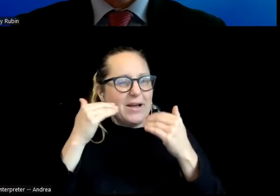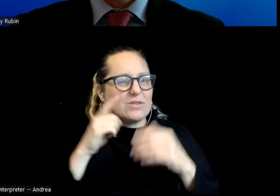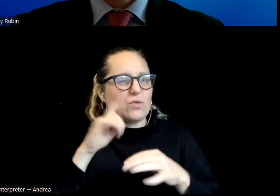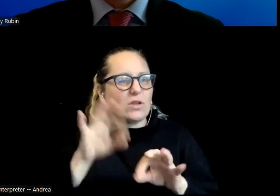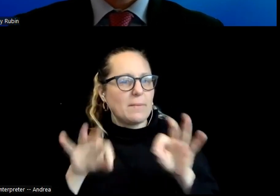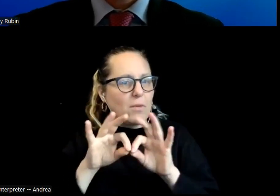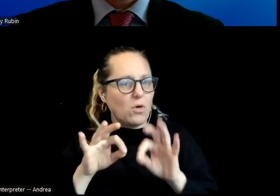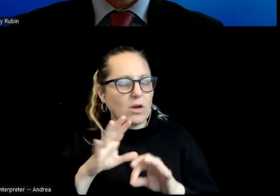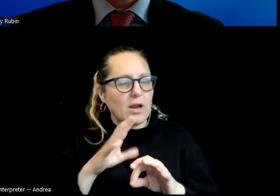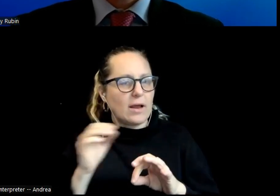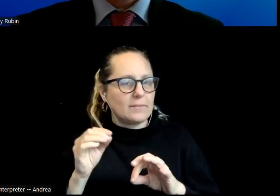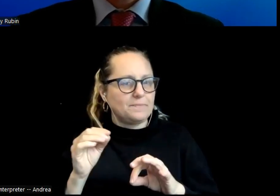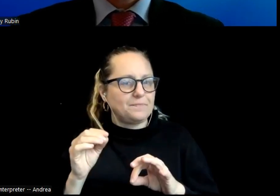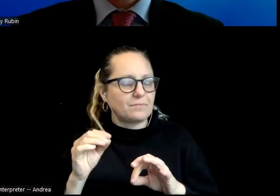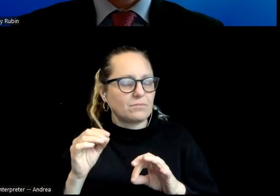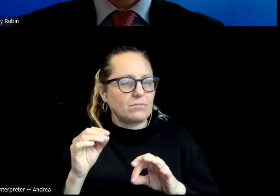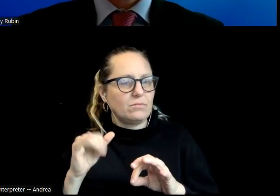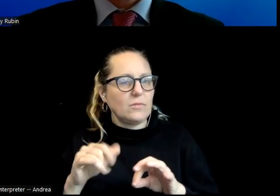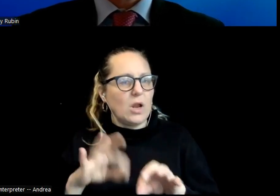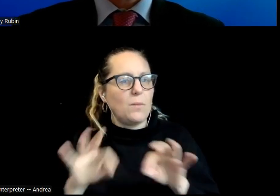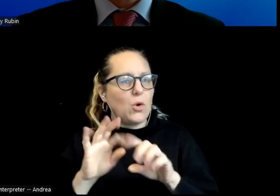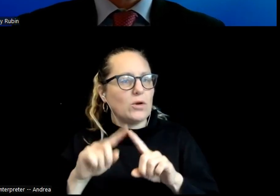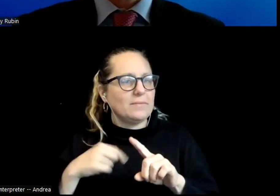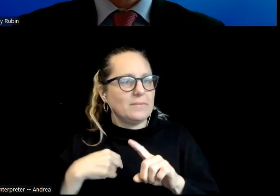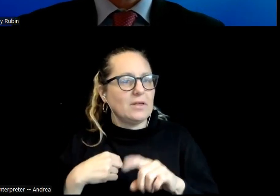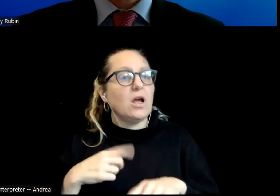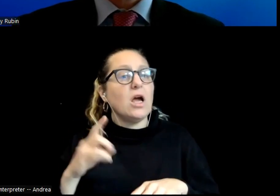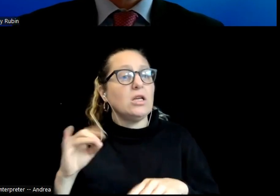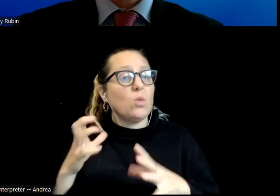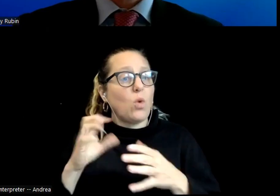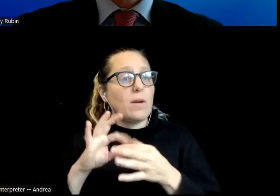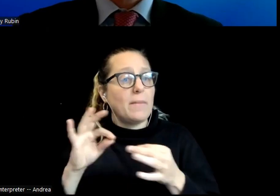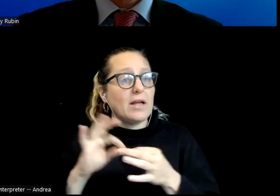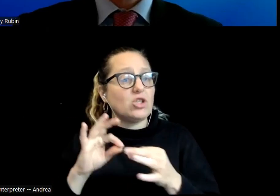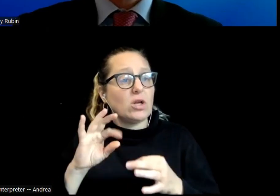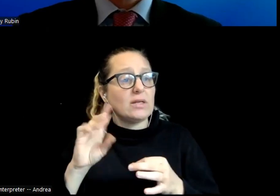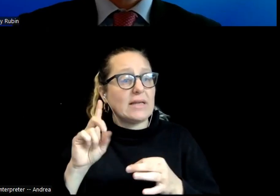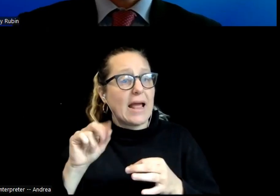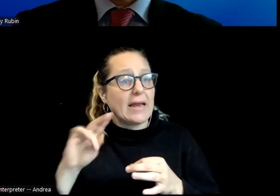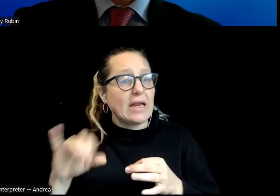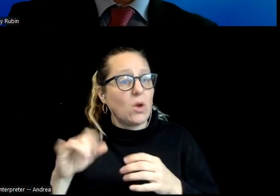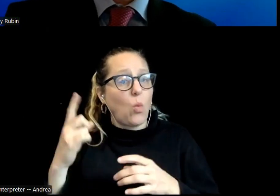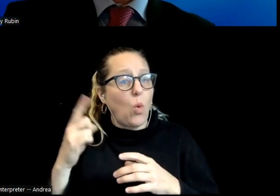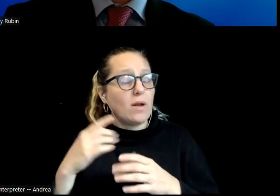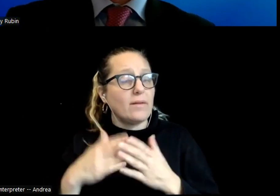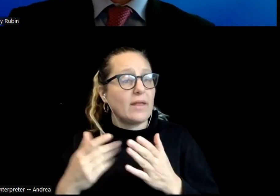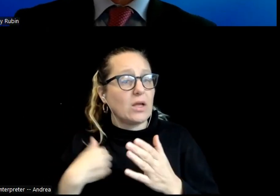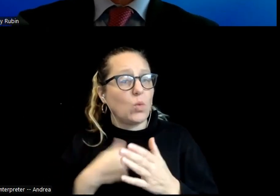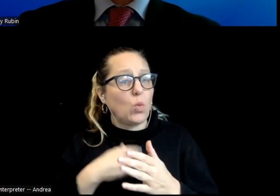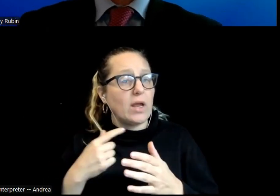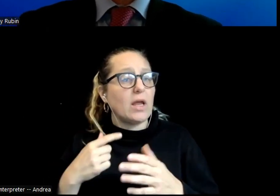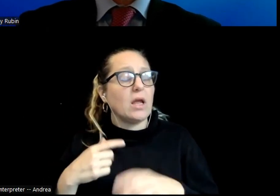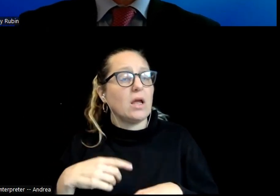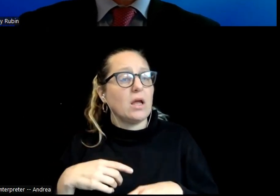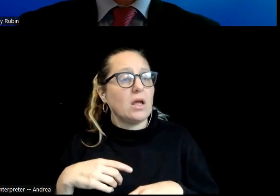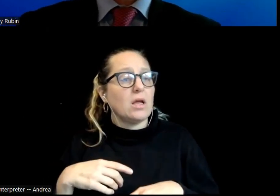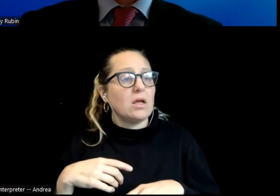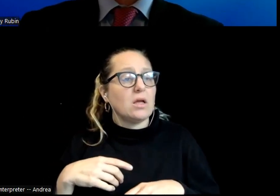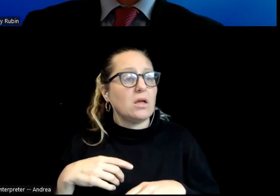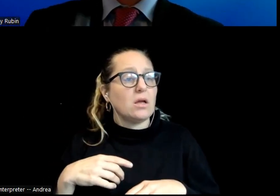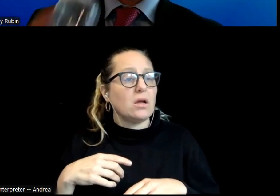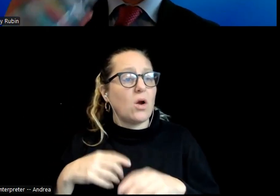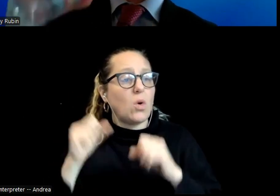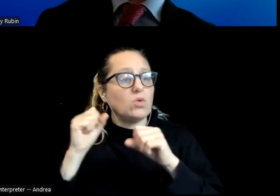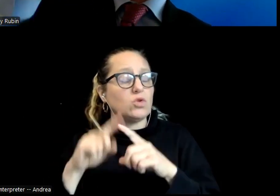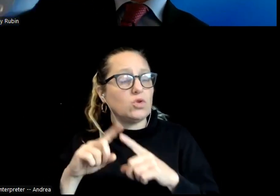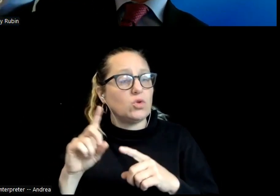important, and it was important to me. I did want to mention, Danny, that one of the things that we at HOSA do is, even if you're not